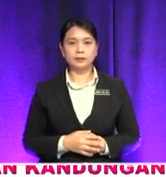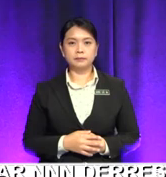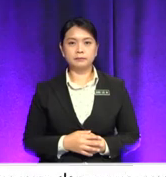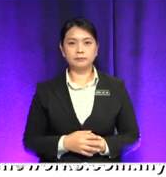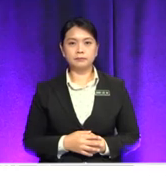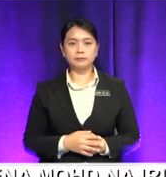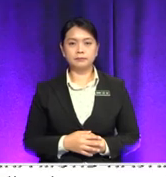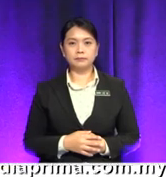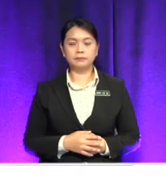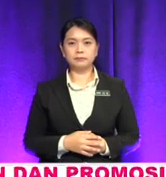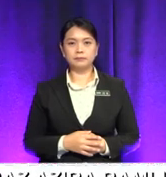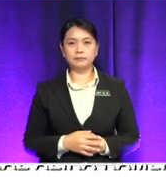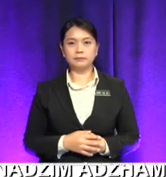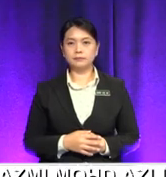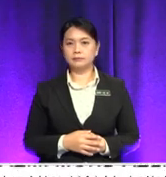near the post office.